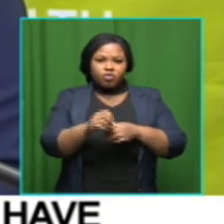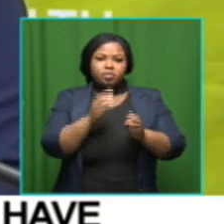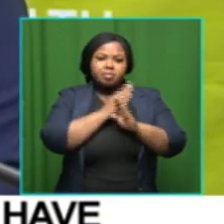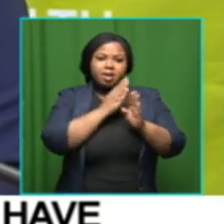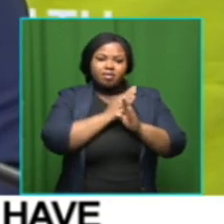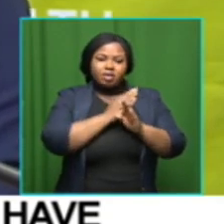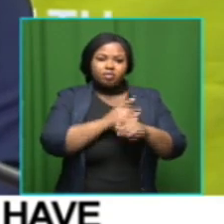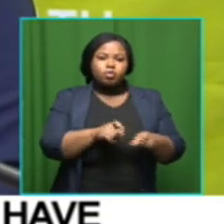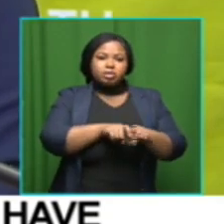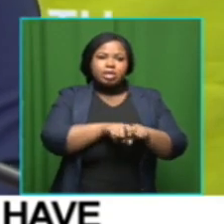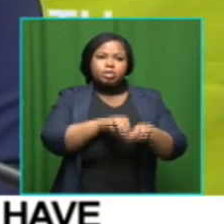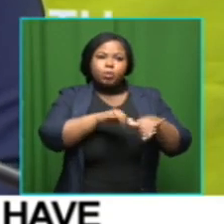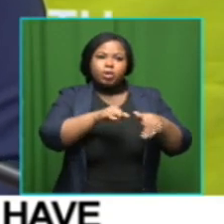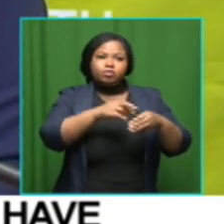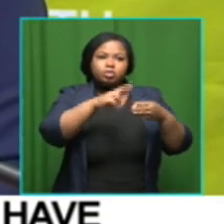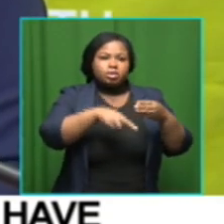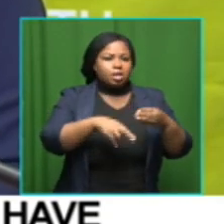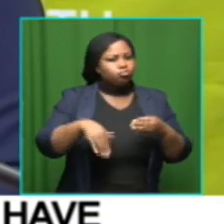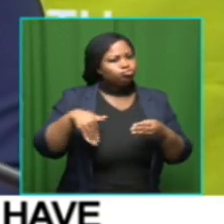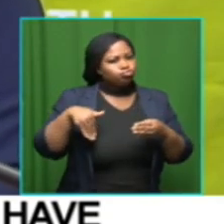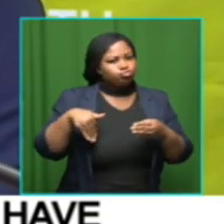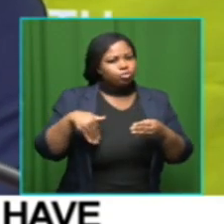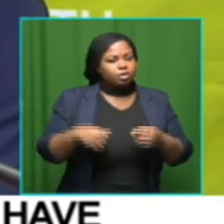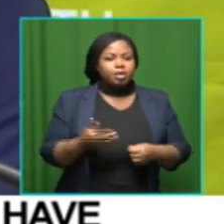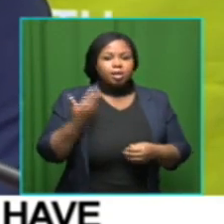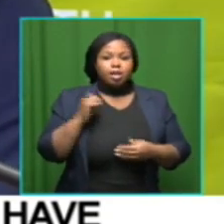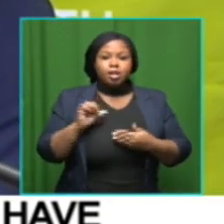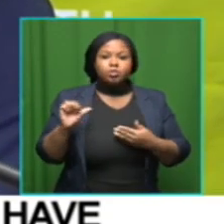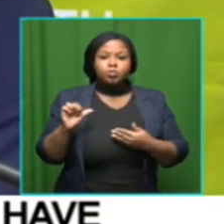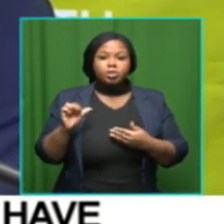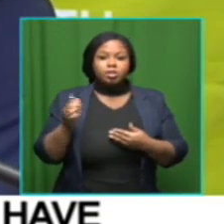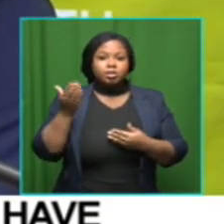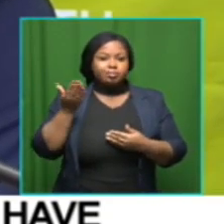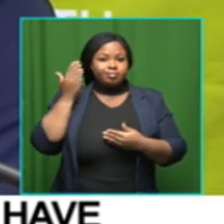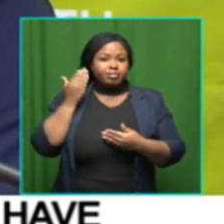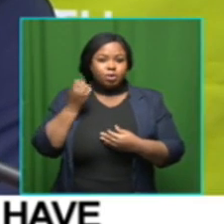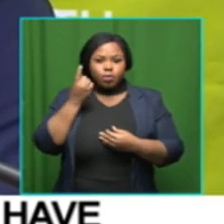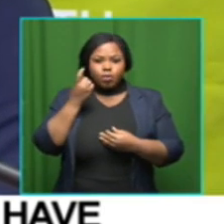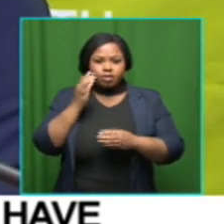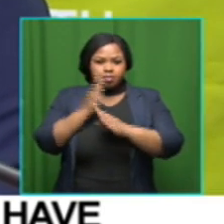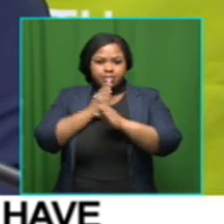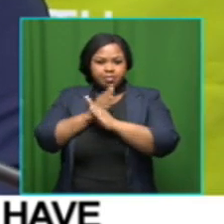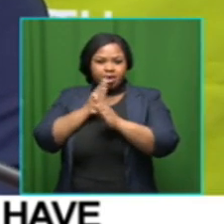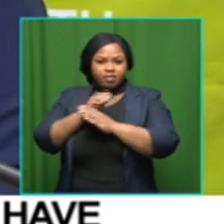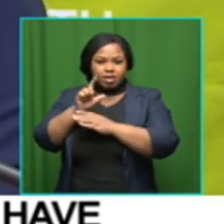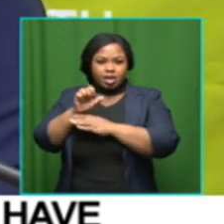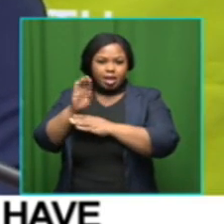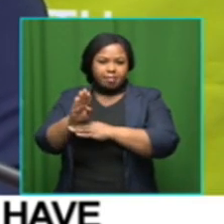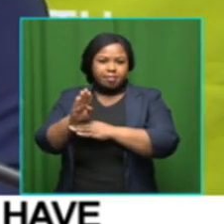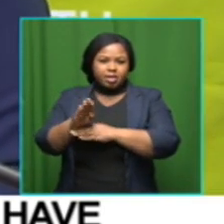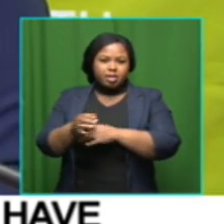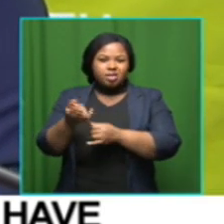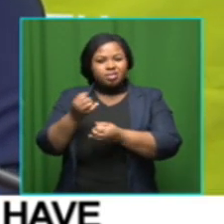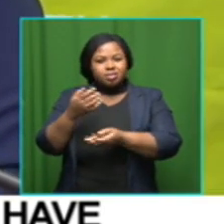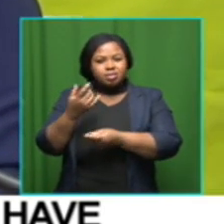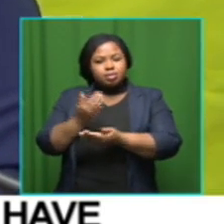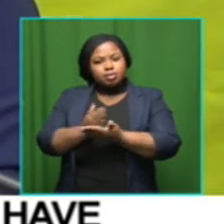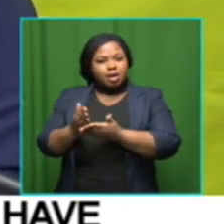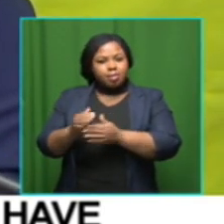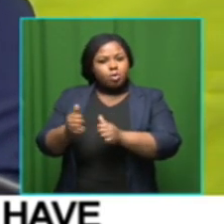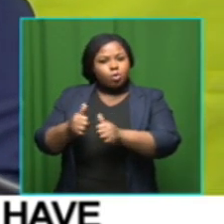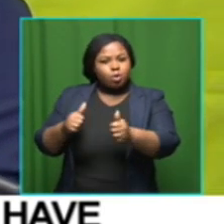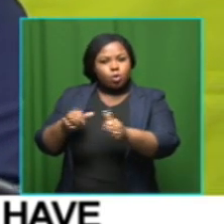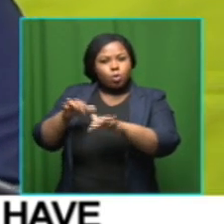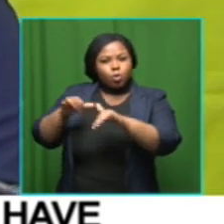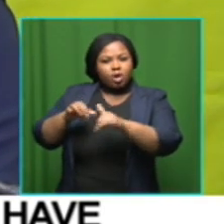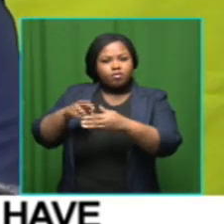of tests. Last week sometime, one of the private laboratories did have a backlog, and we rallied